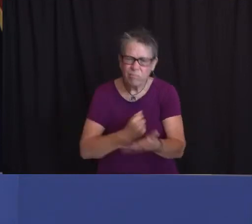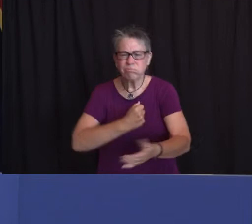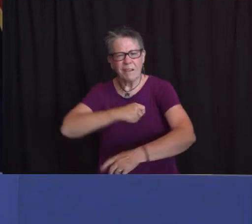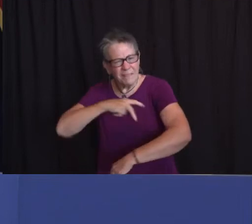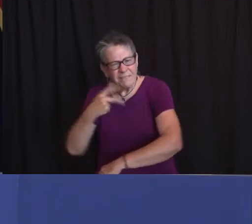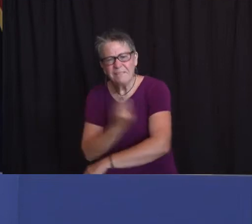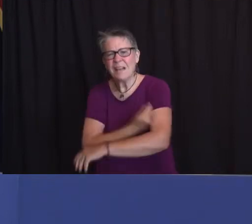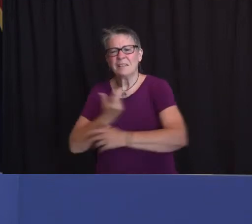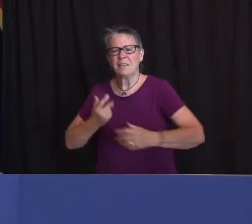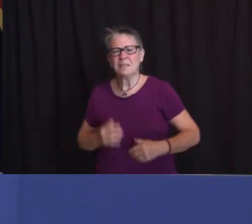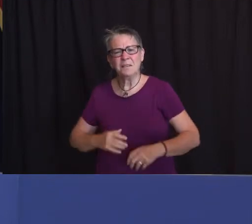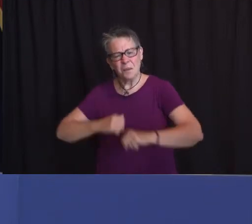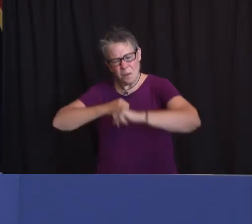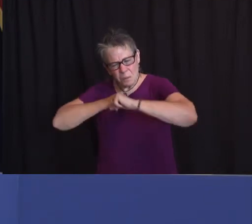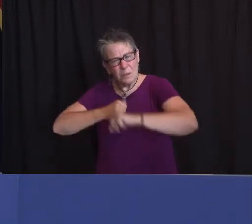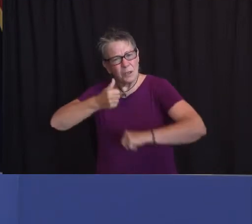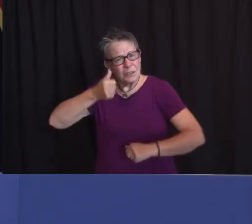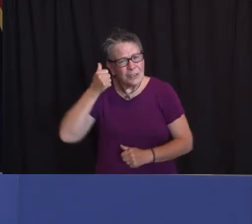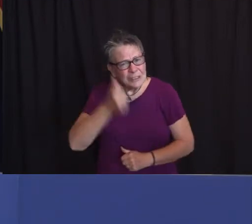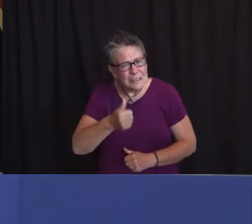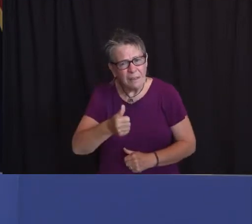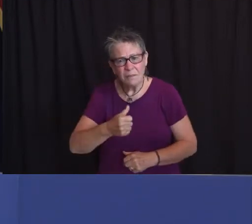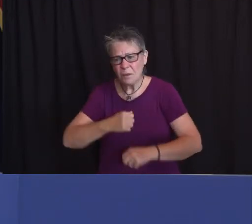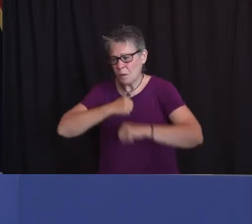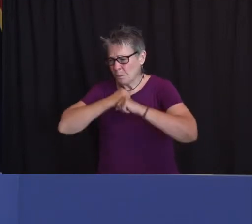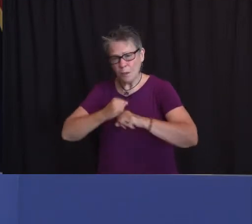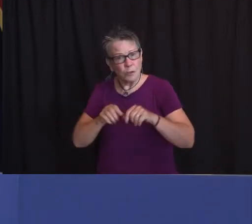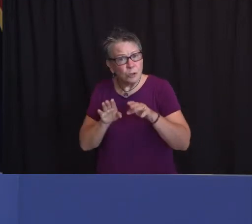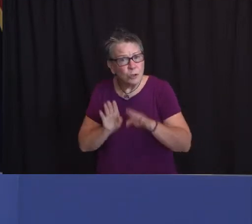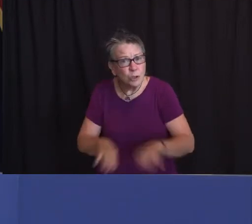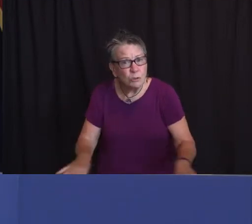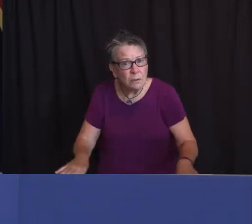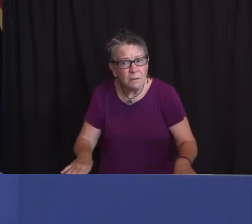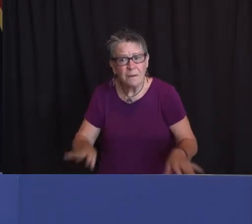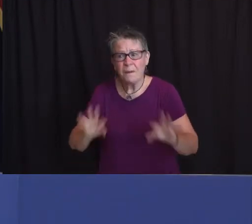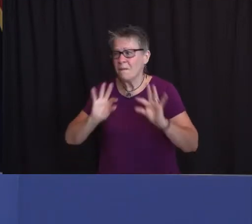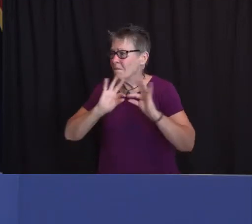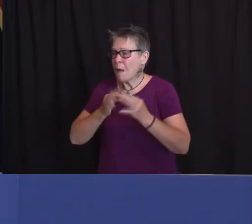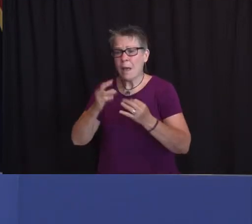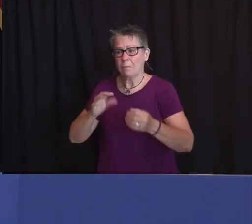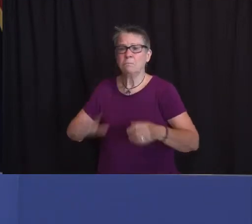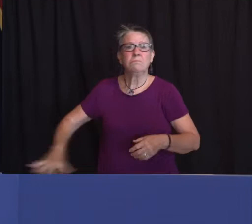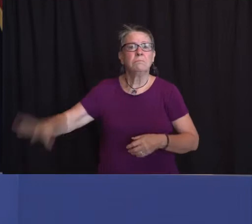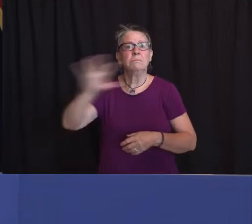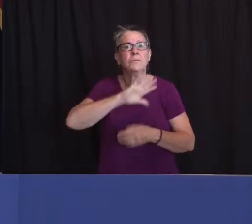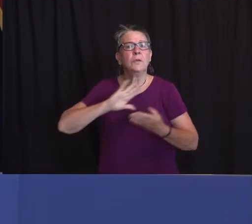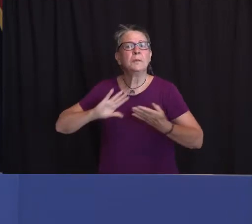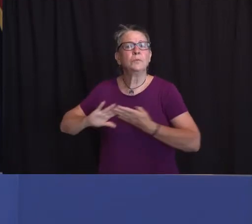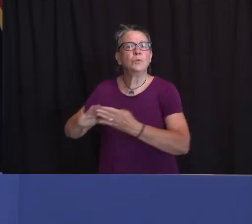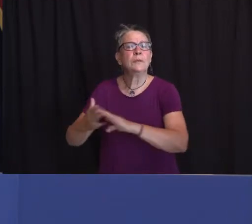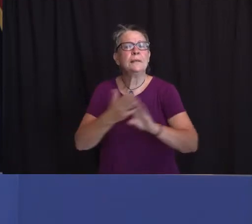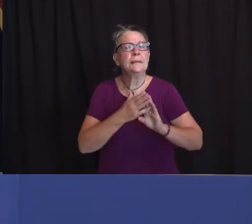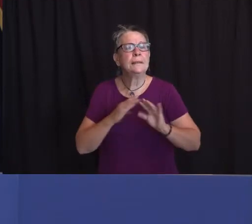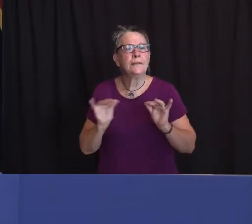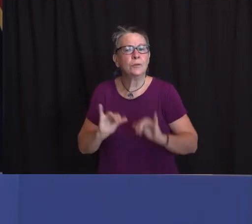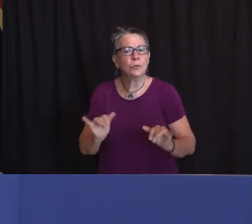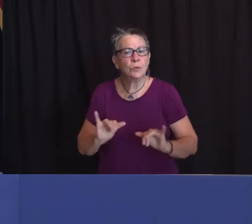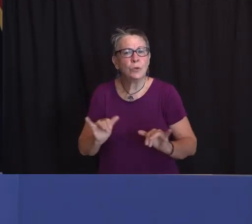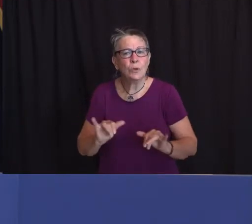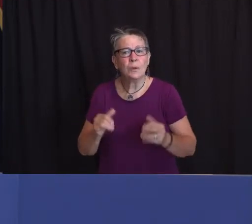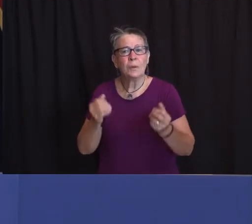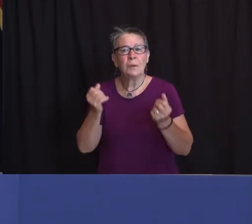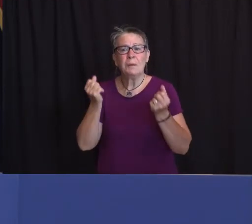other loved ones, and their community. There's plenty of availability and locations to get vaccinated. There are